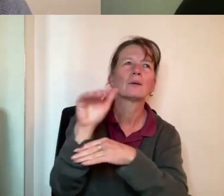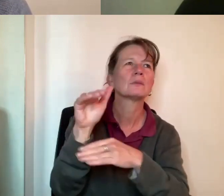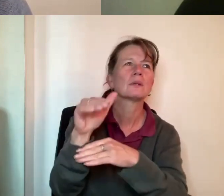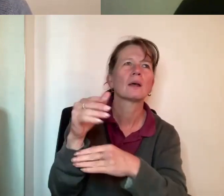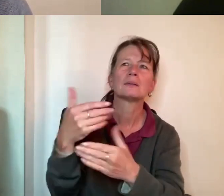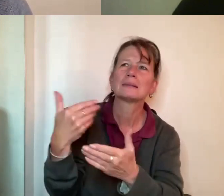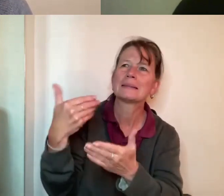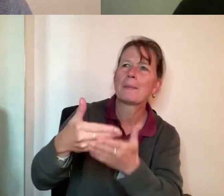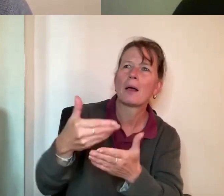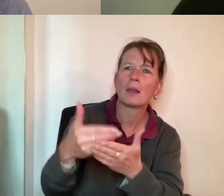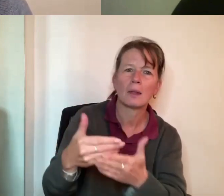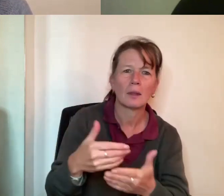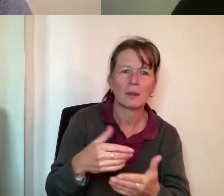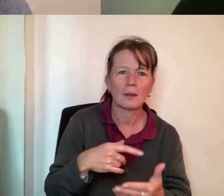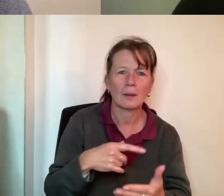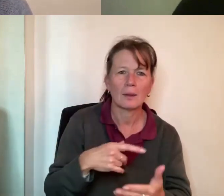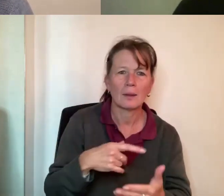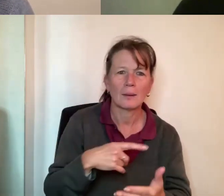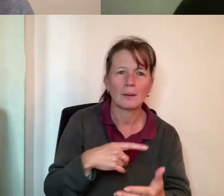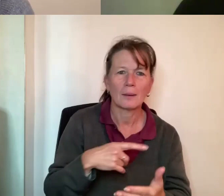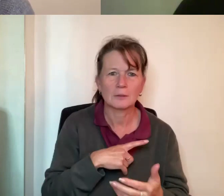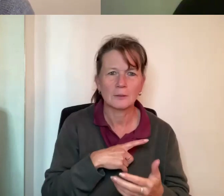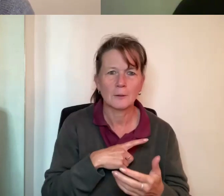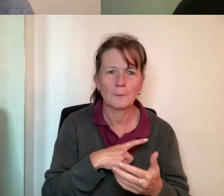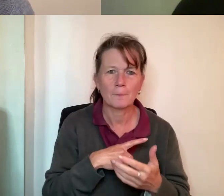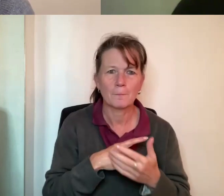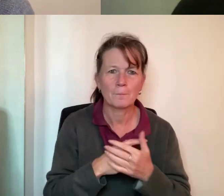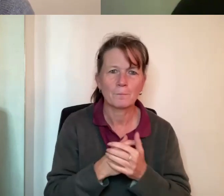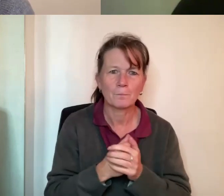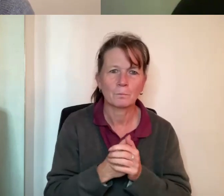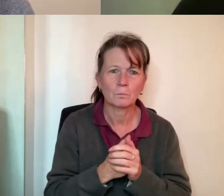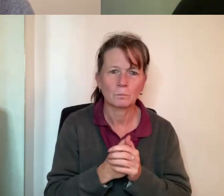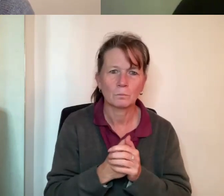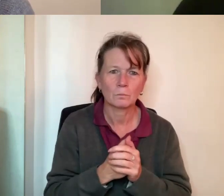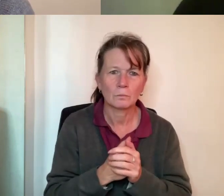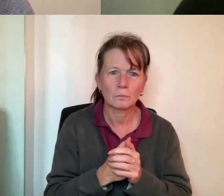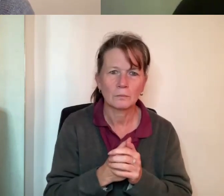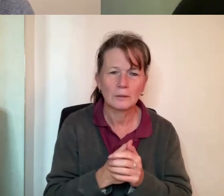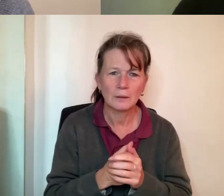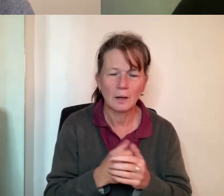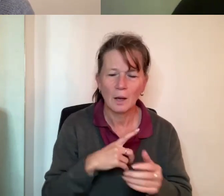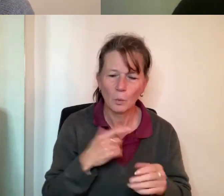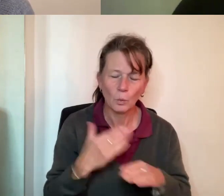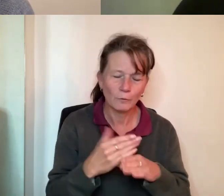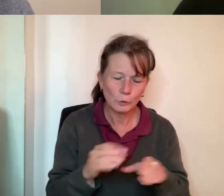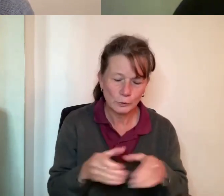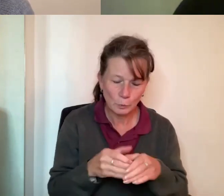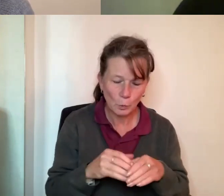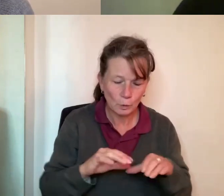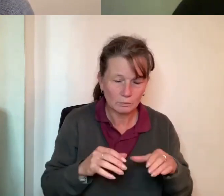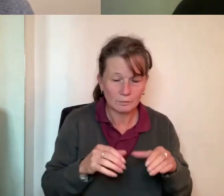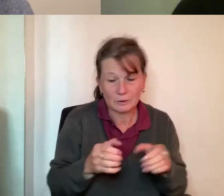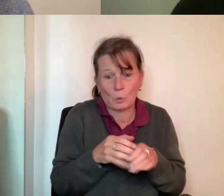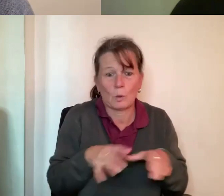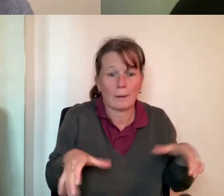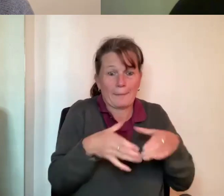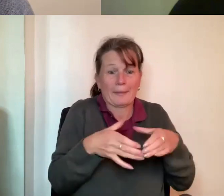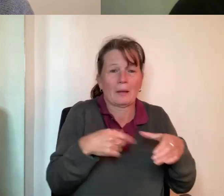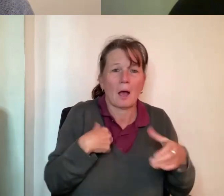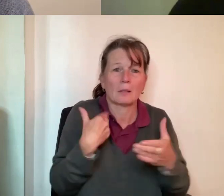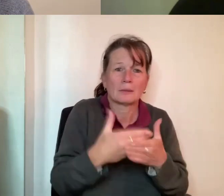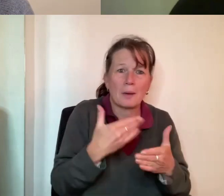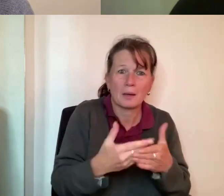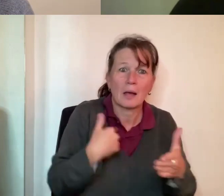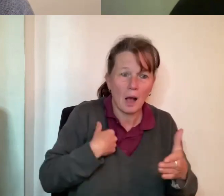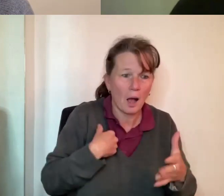demand, because I think as a freelance director or as a artistic director of a small company, I generate the demand and I make the thing